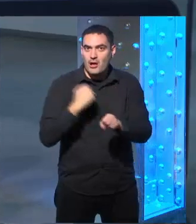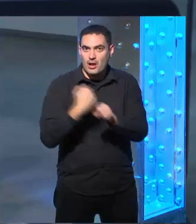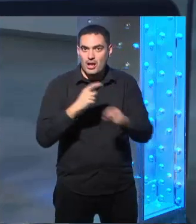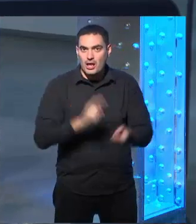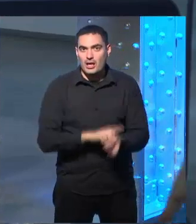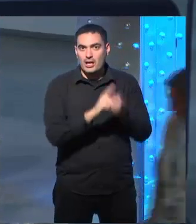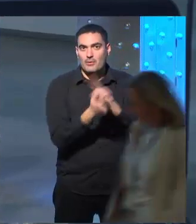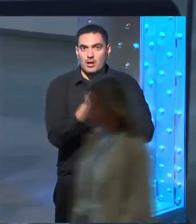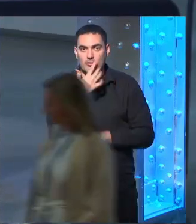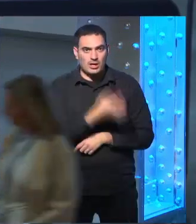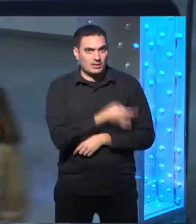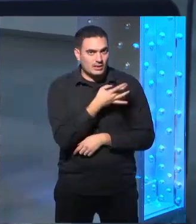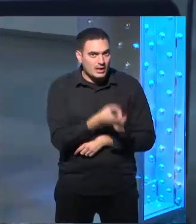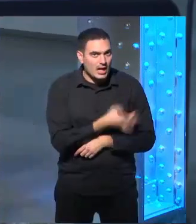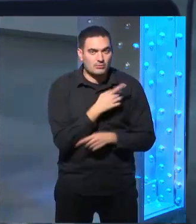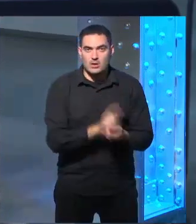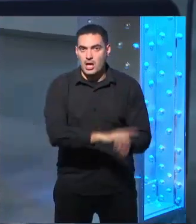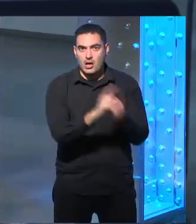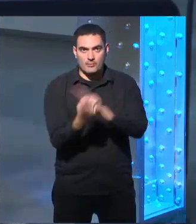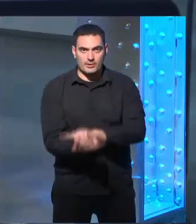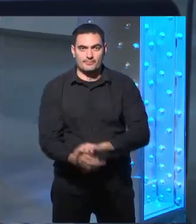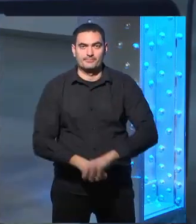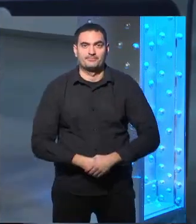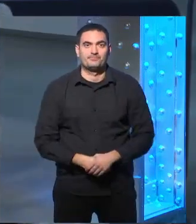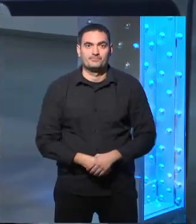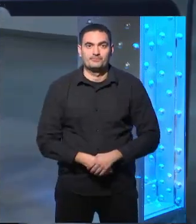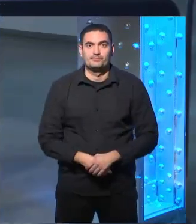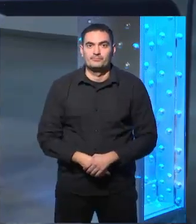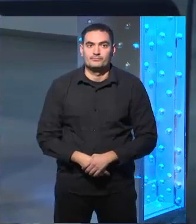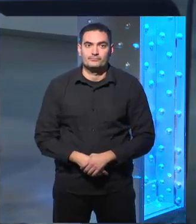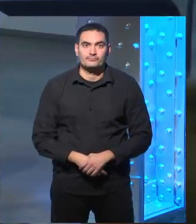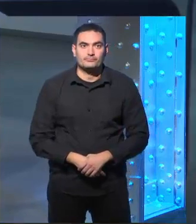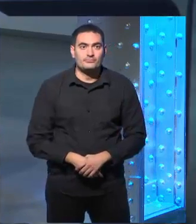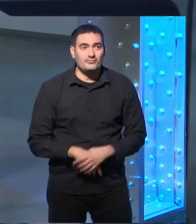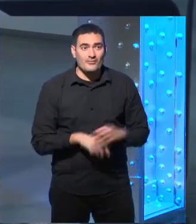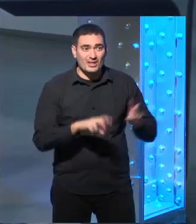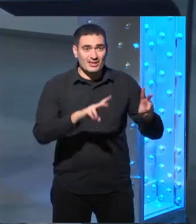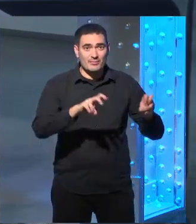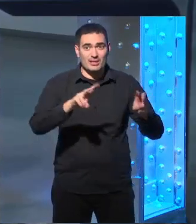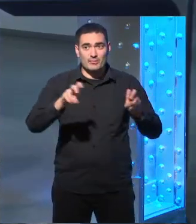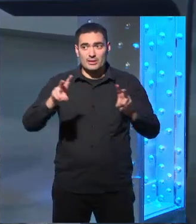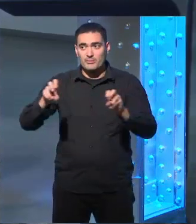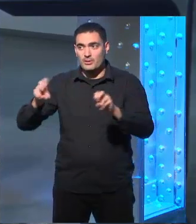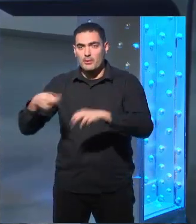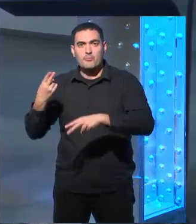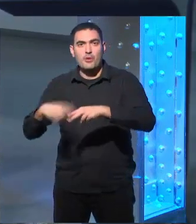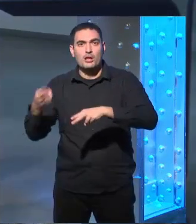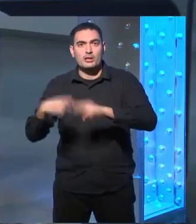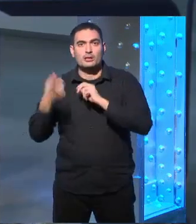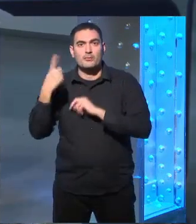change the working relationships. The nature of trade unions, etc., will change. There